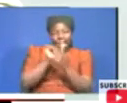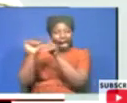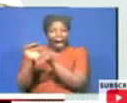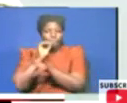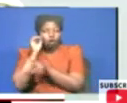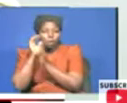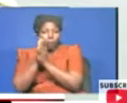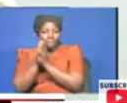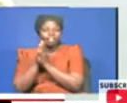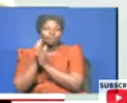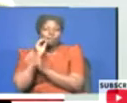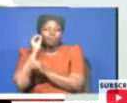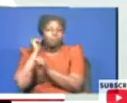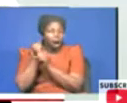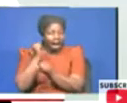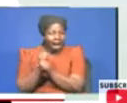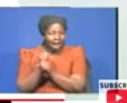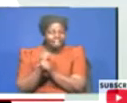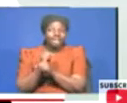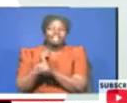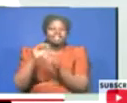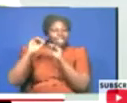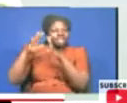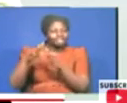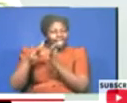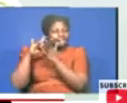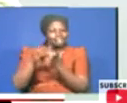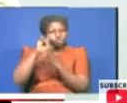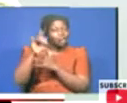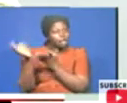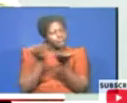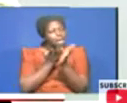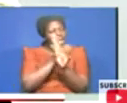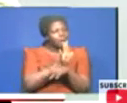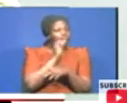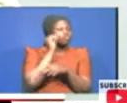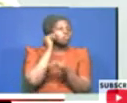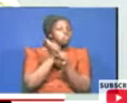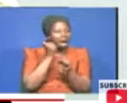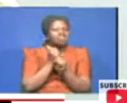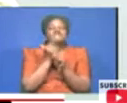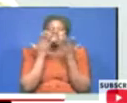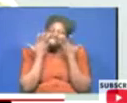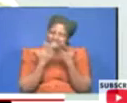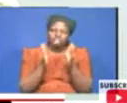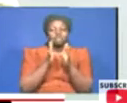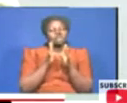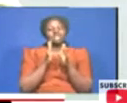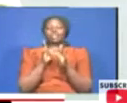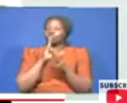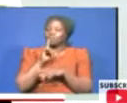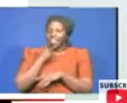and the teacher insists you have to come with this assignment done tomorrow, so yeah, the parents have to get somebody